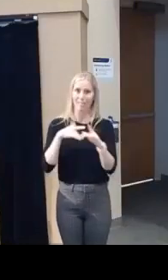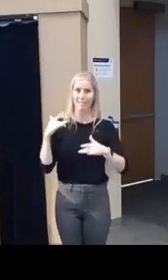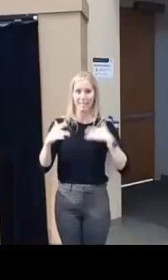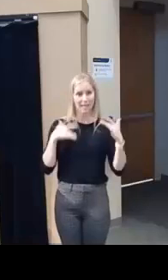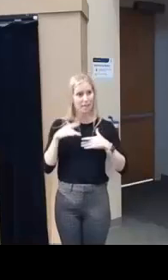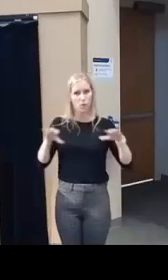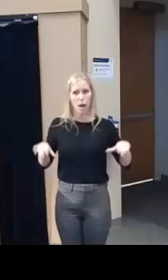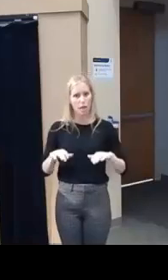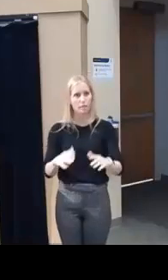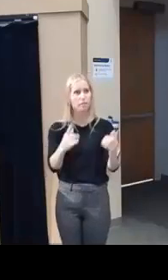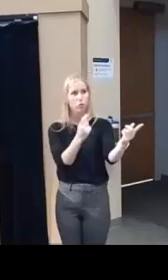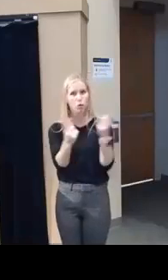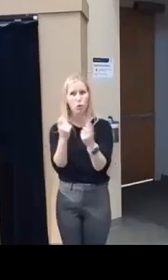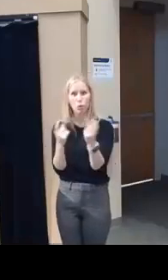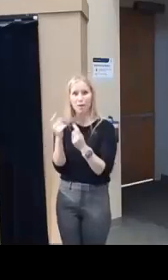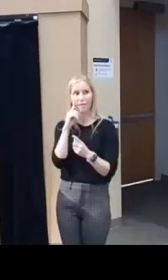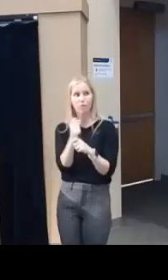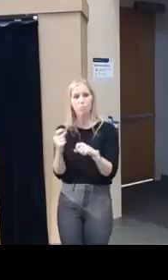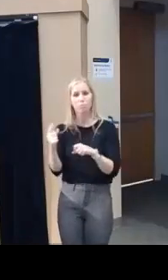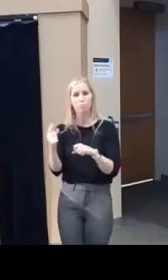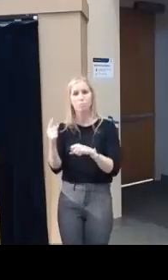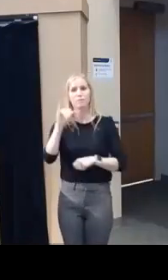recruiting fellow for the July 24